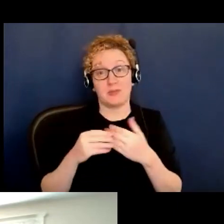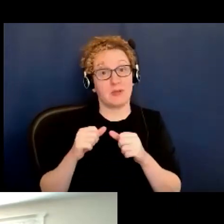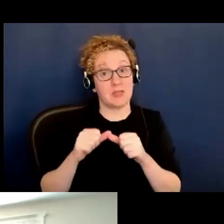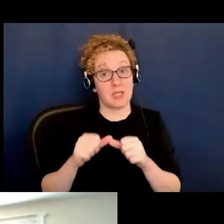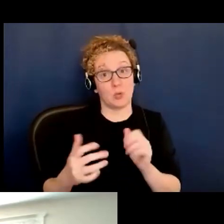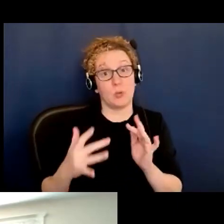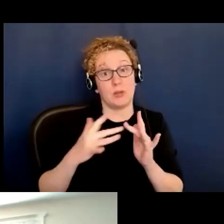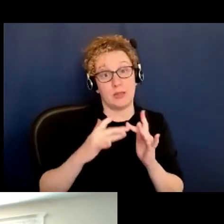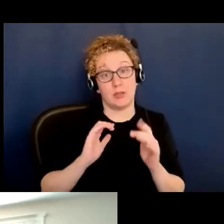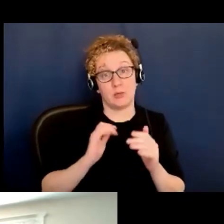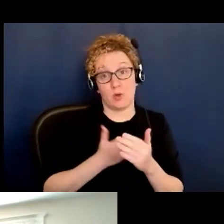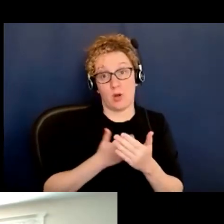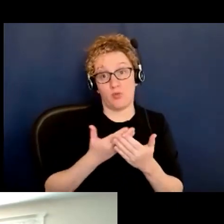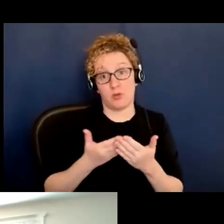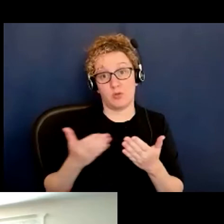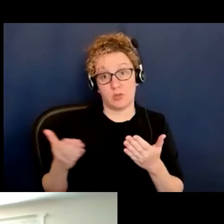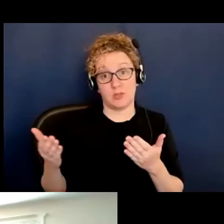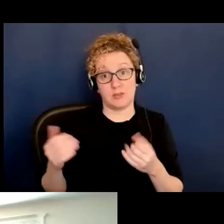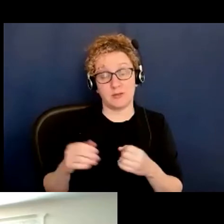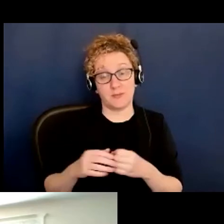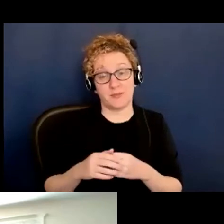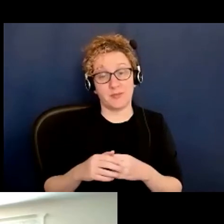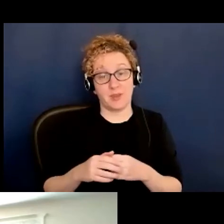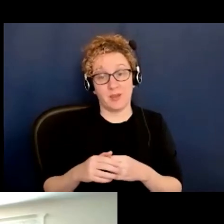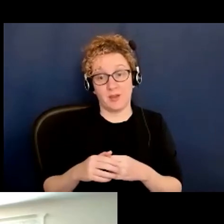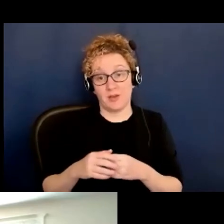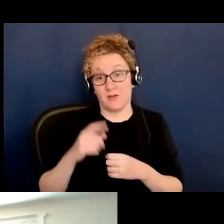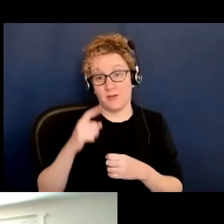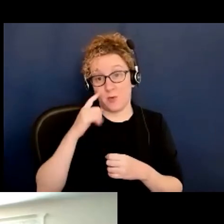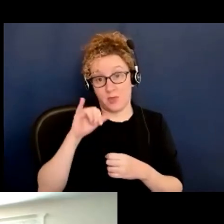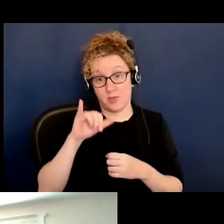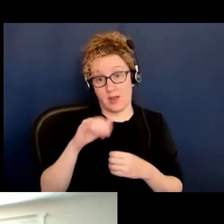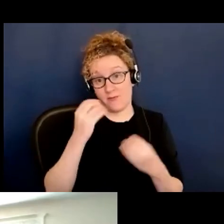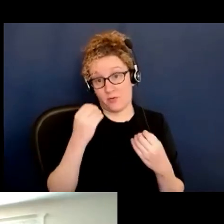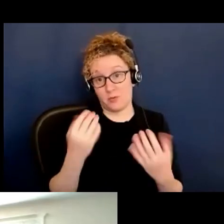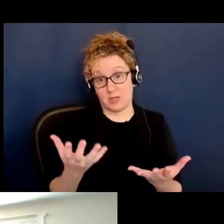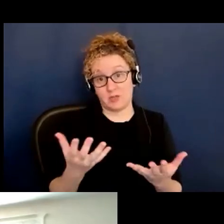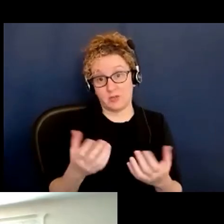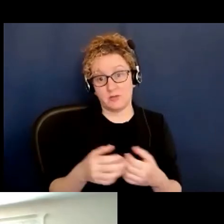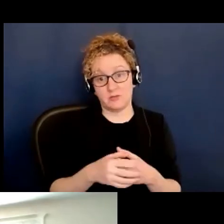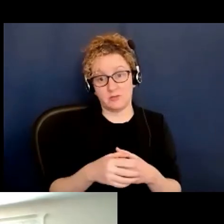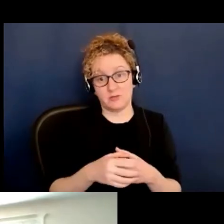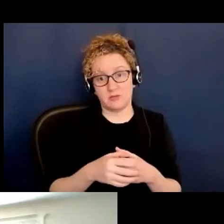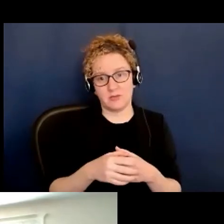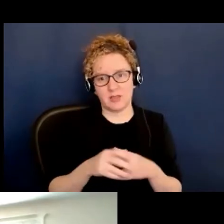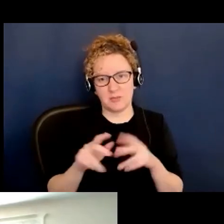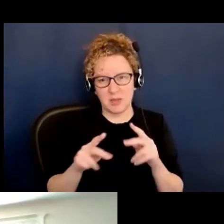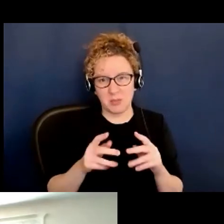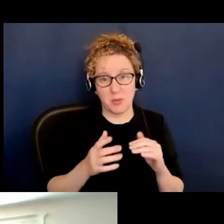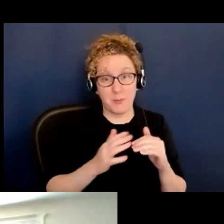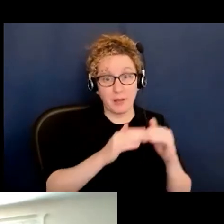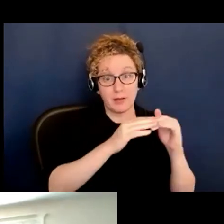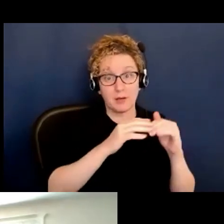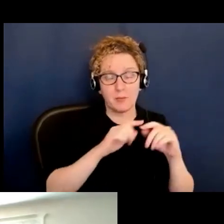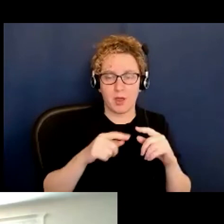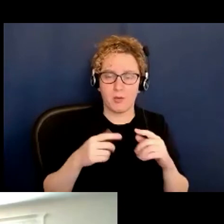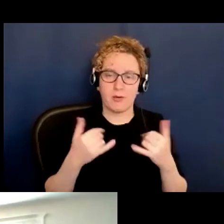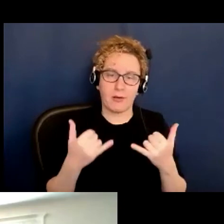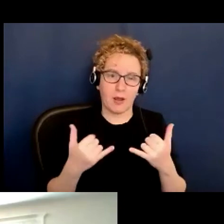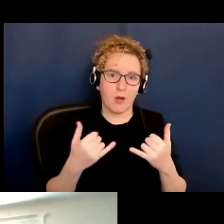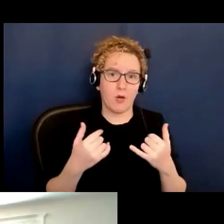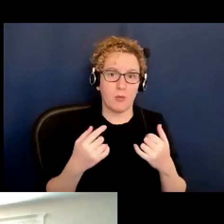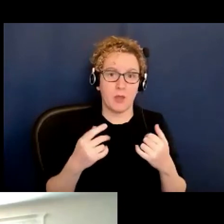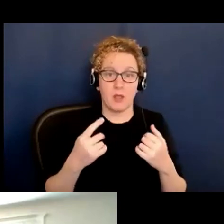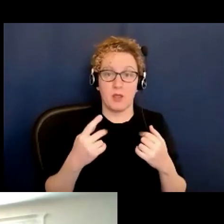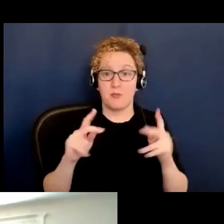our resources for that information as people build it, but we are also getting that questions of what